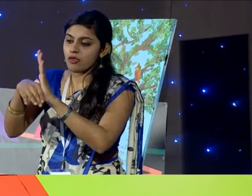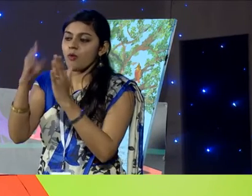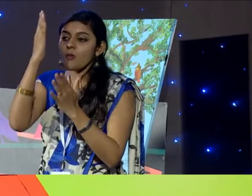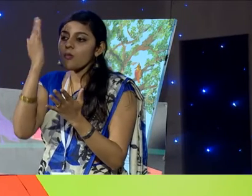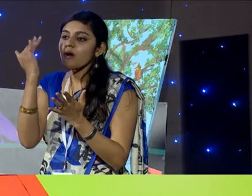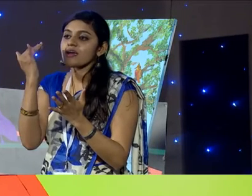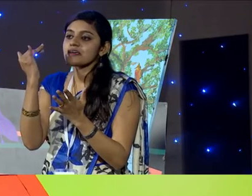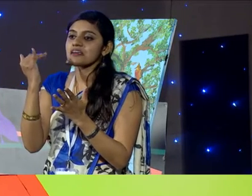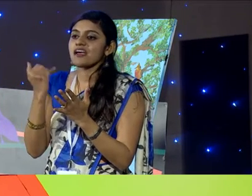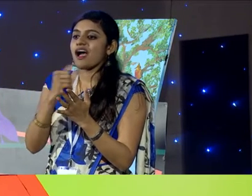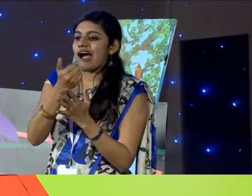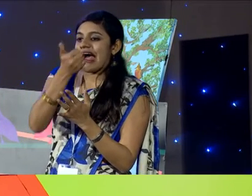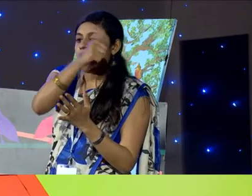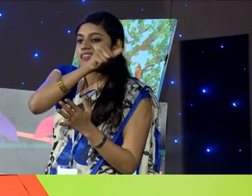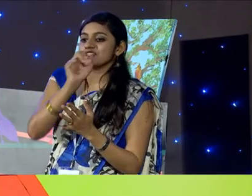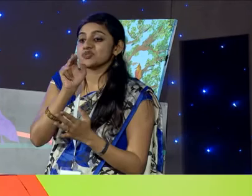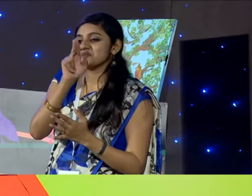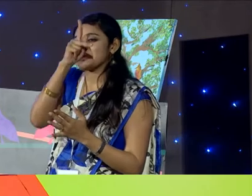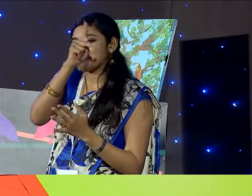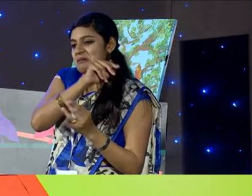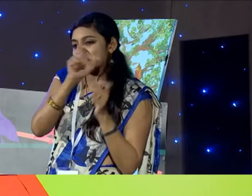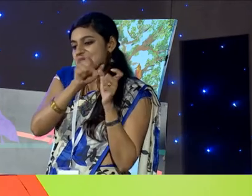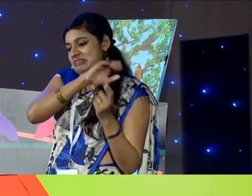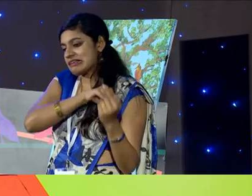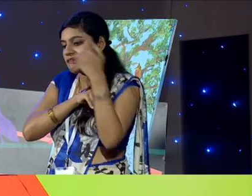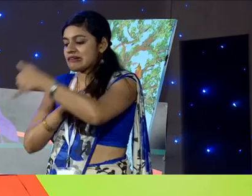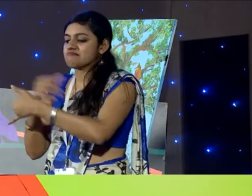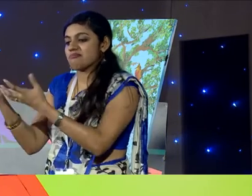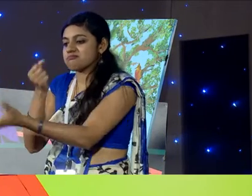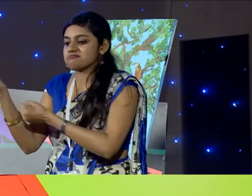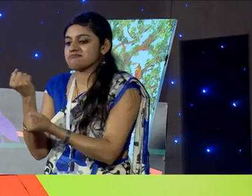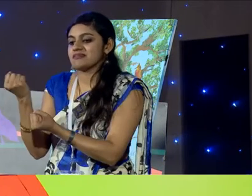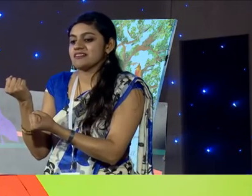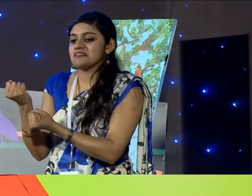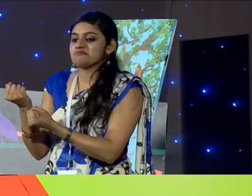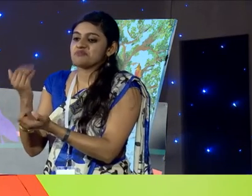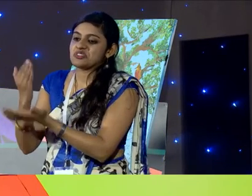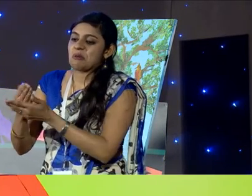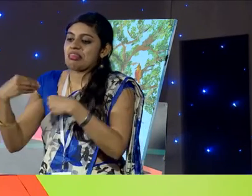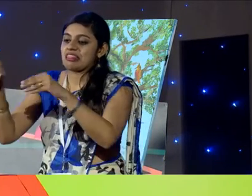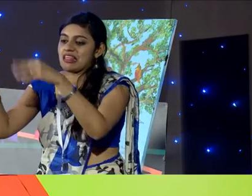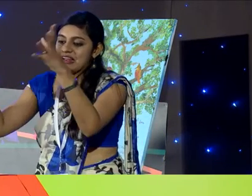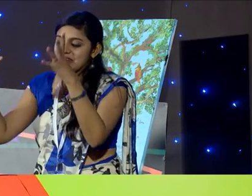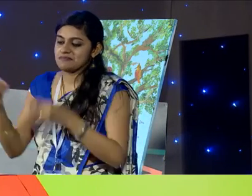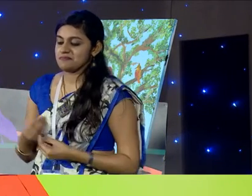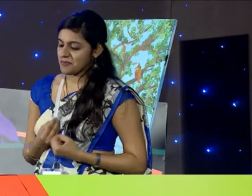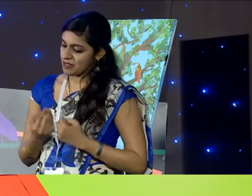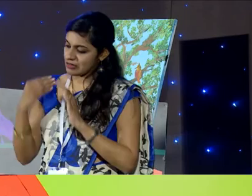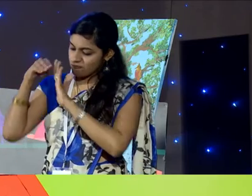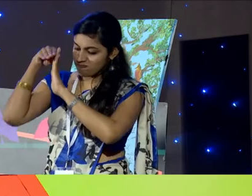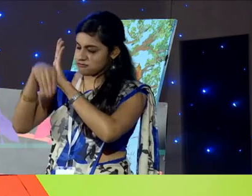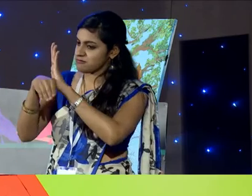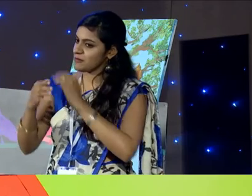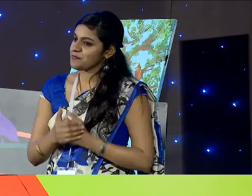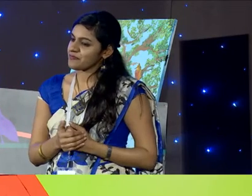therefore ensured India did not go through the Industrial Revolution. At the time of independence, when our GDP share was